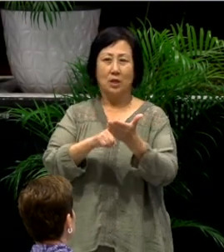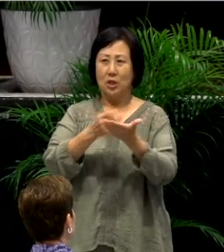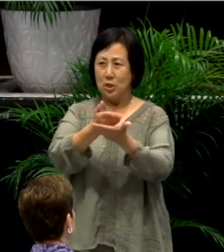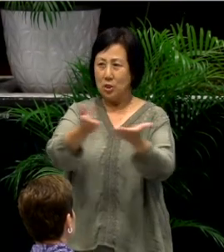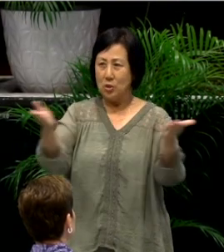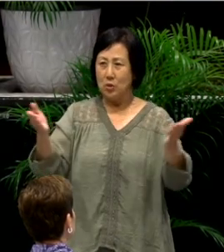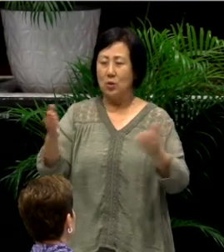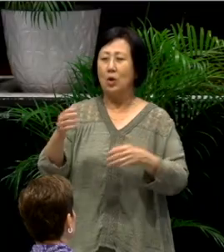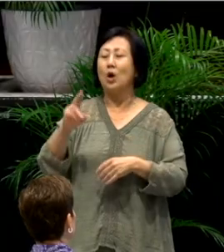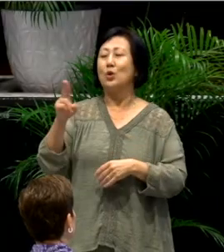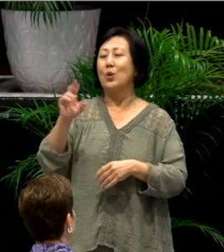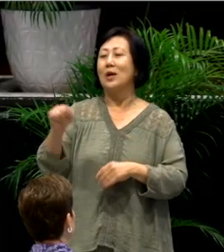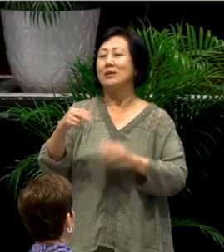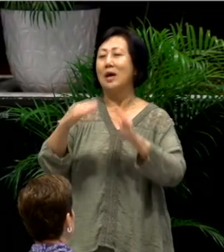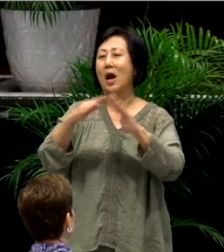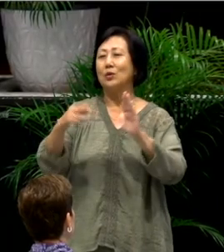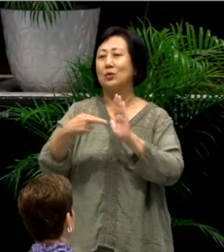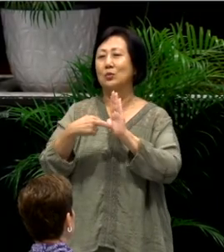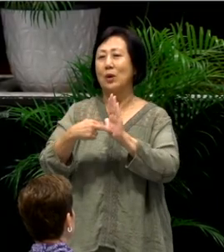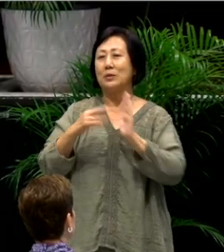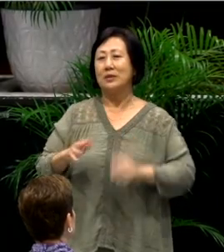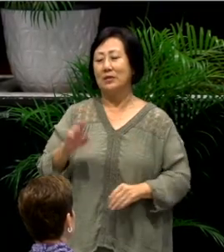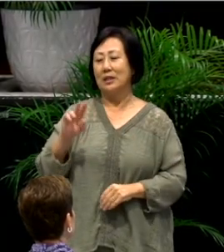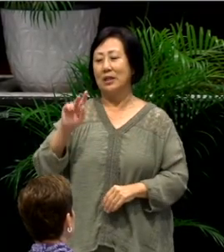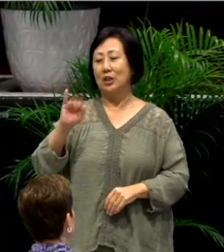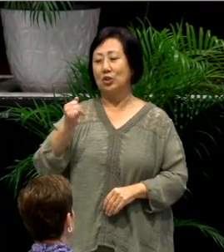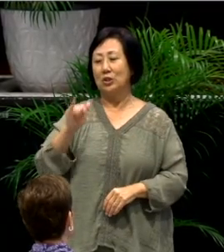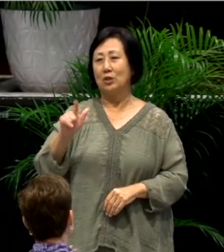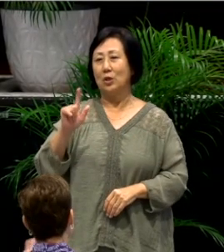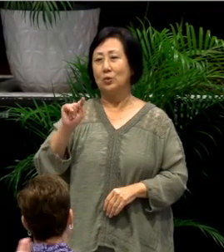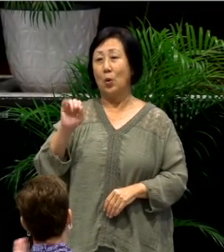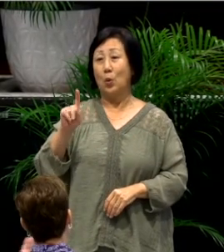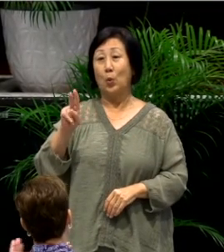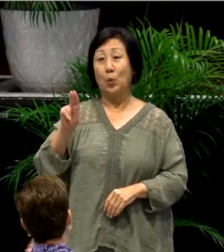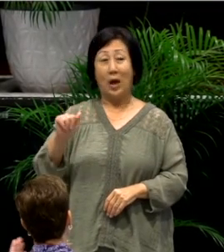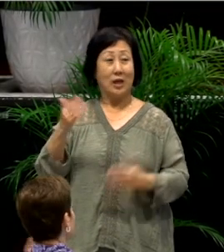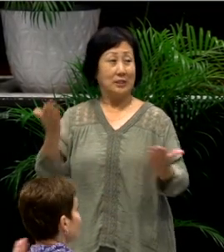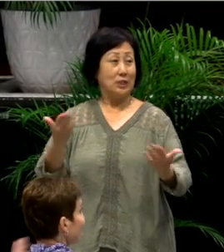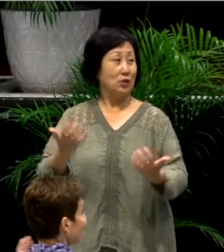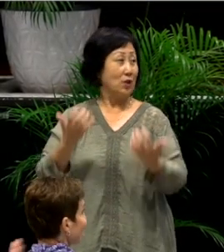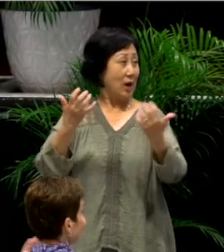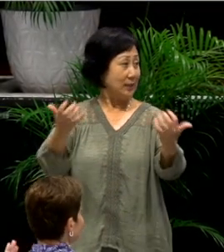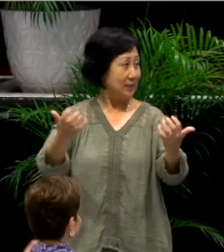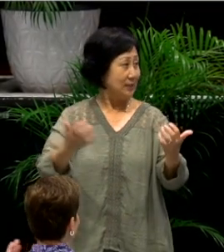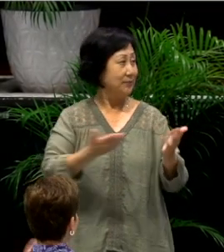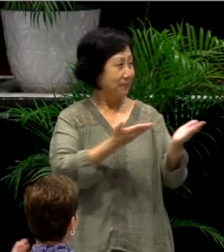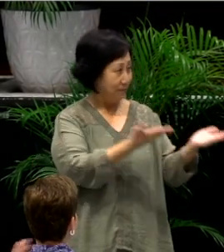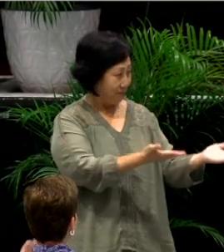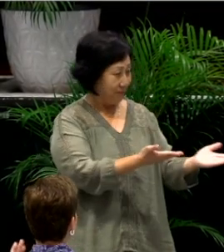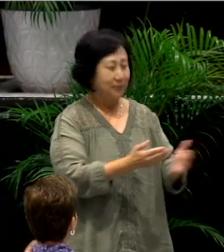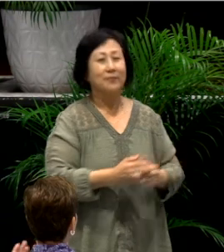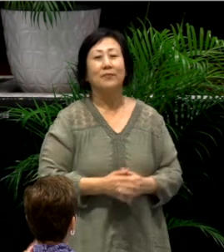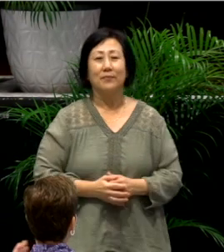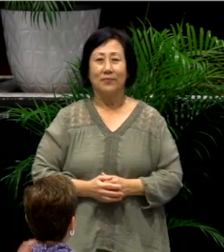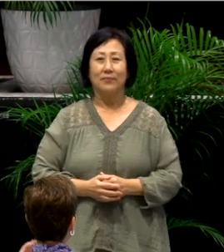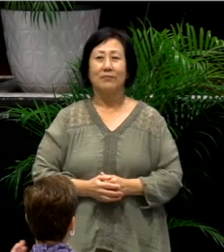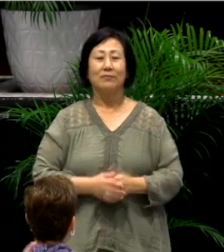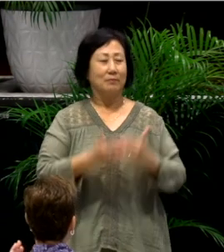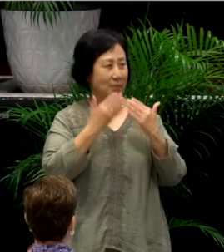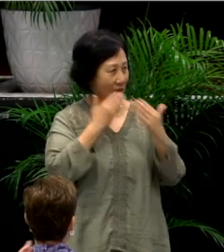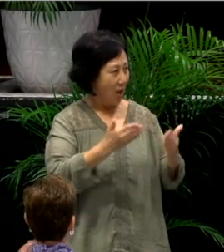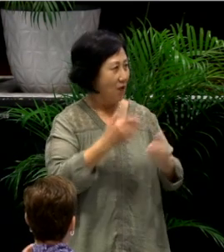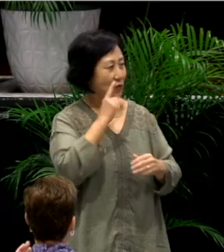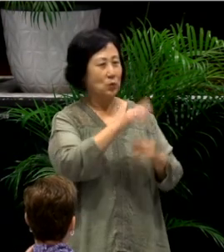House Representative Jill Tokuda joining us in the audience. Aloha, Congresswoman. Mahalo for